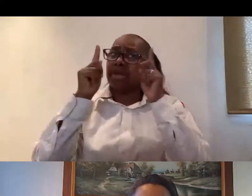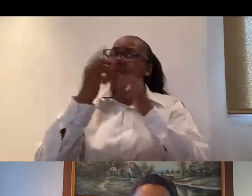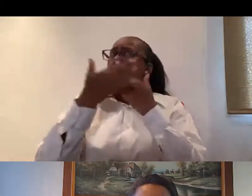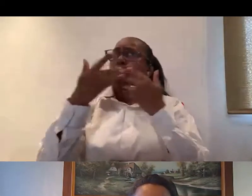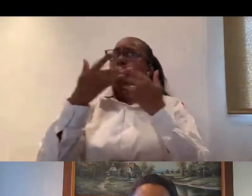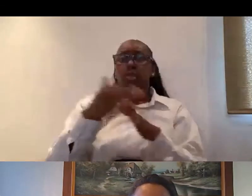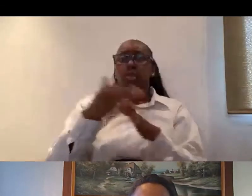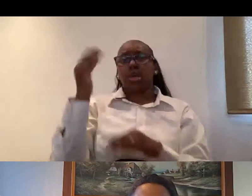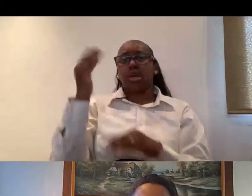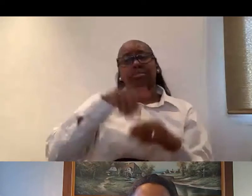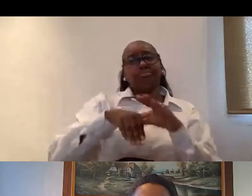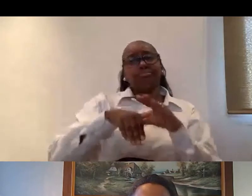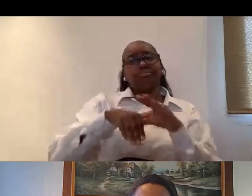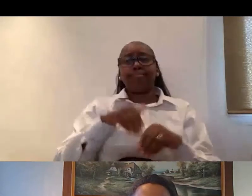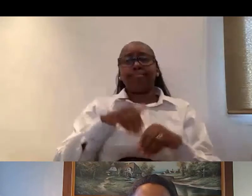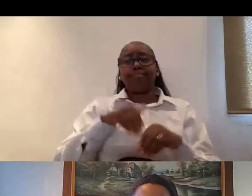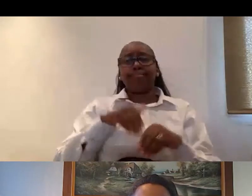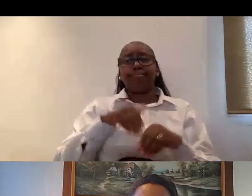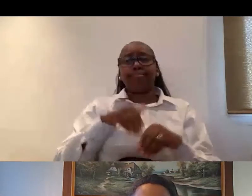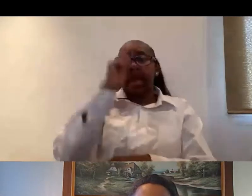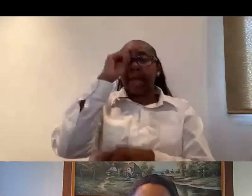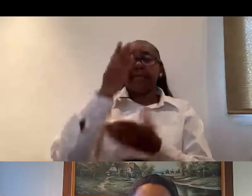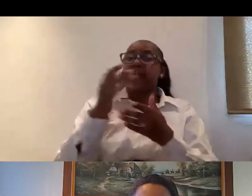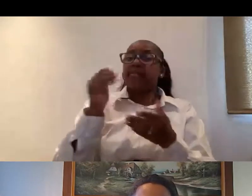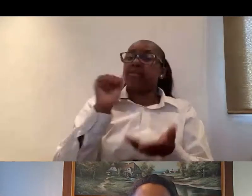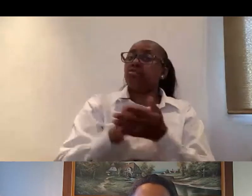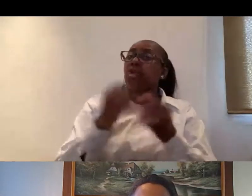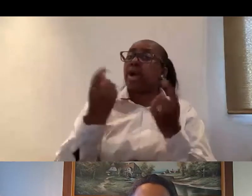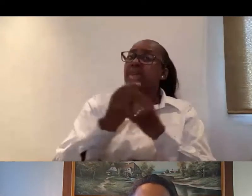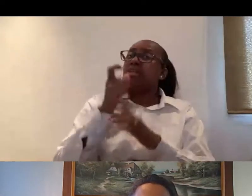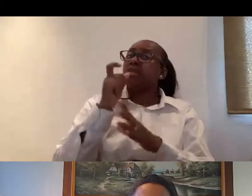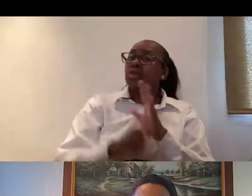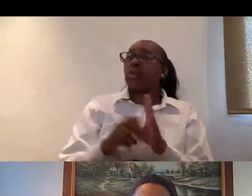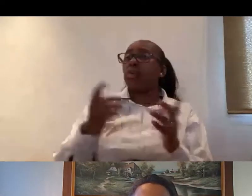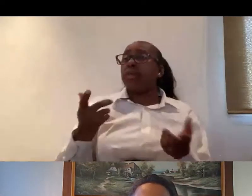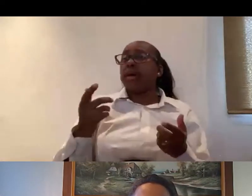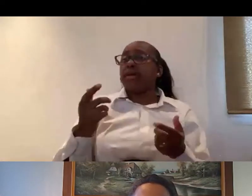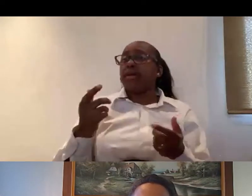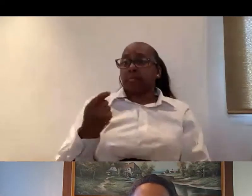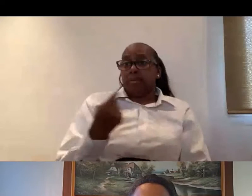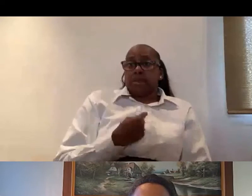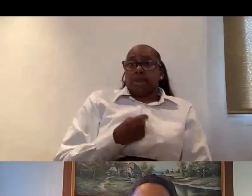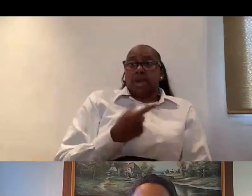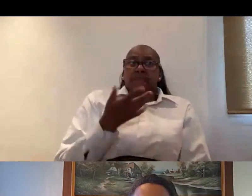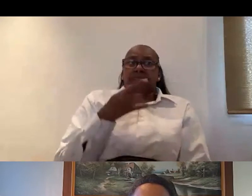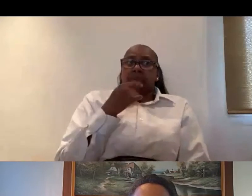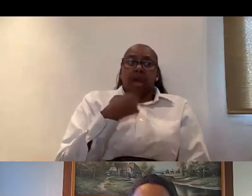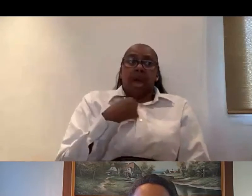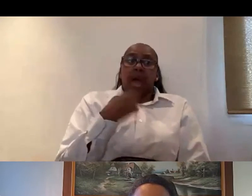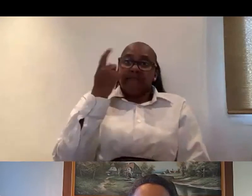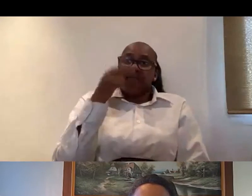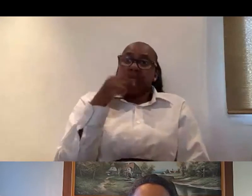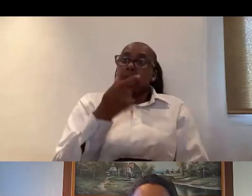goes into it, and I do believe it's the right thing to do. But I actually, for one, something I haven't mentioned is I thought I was going